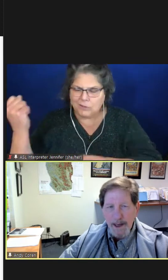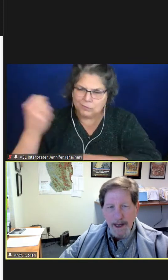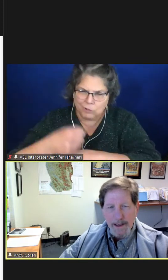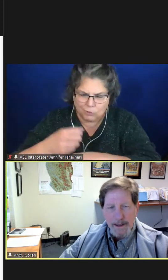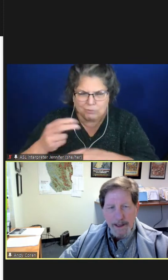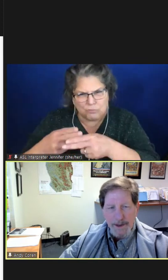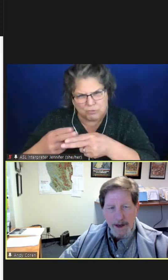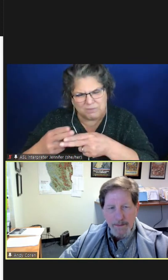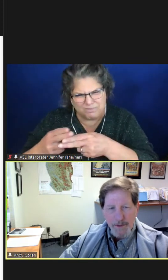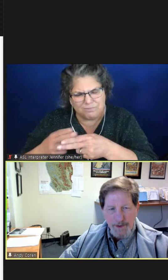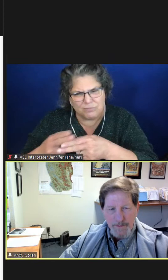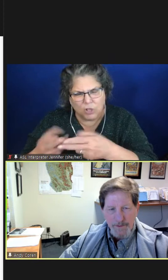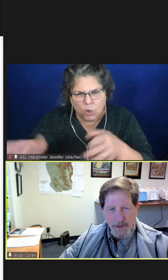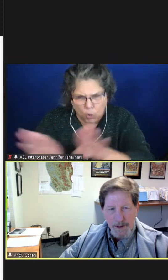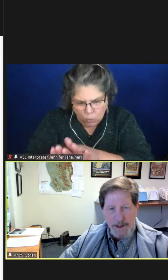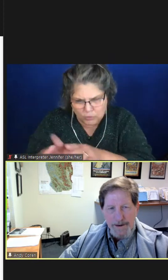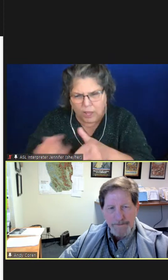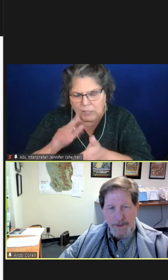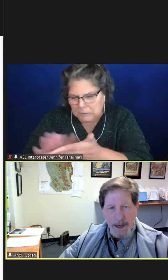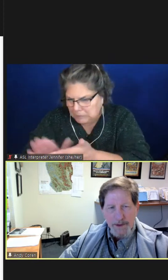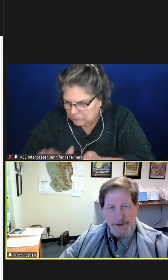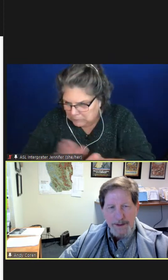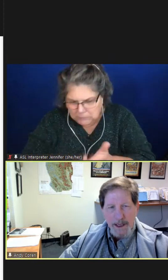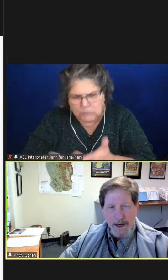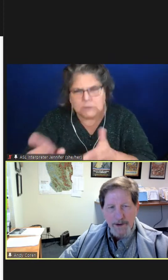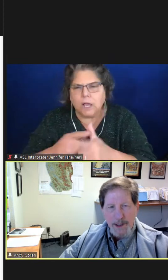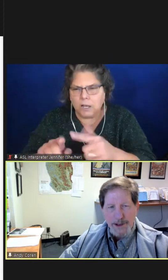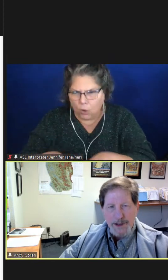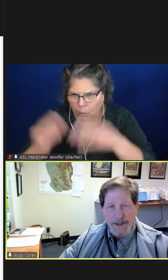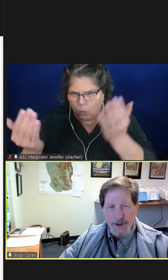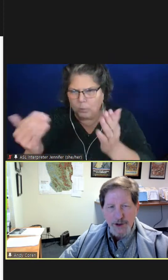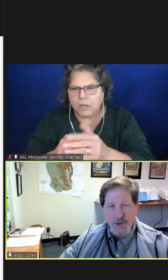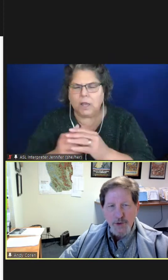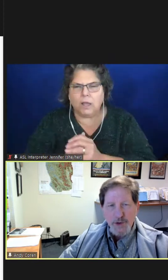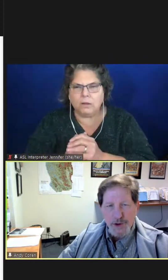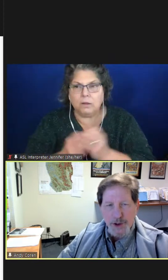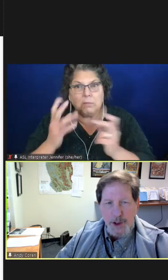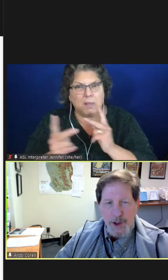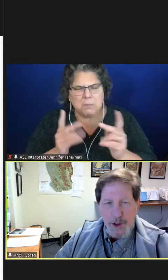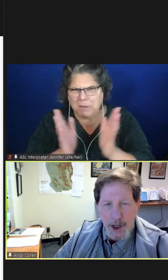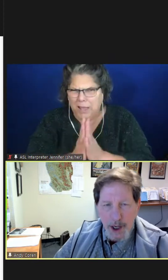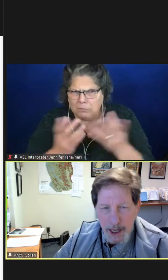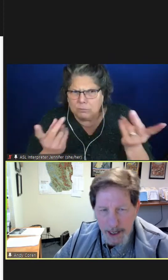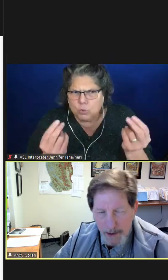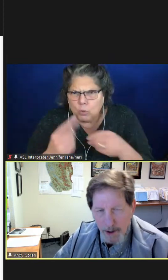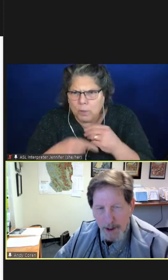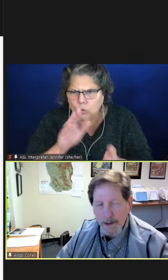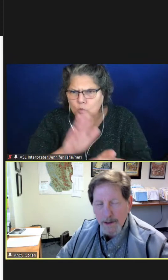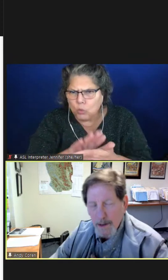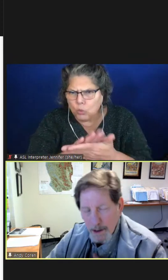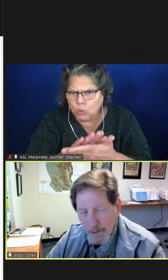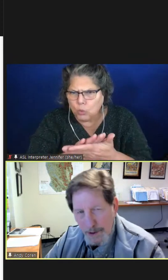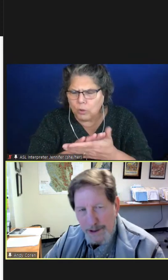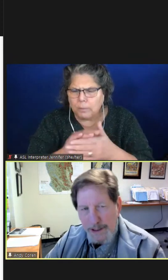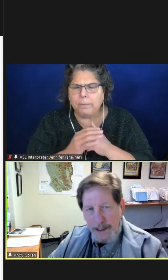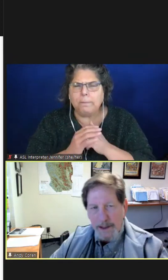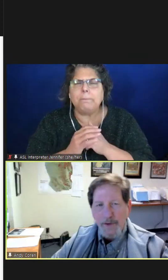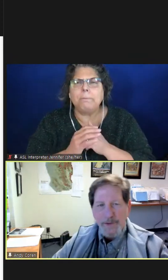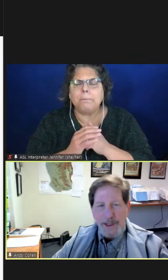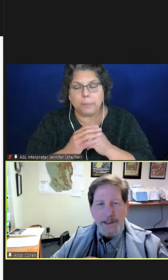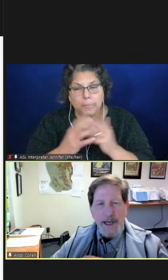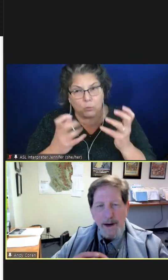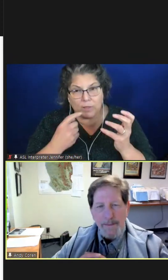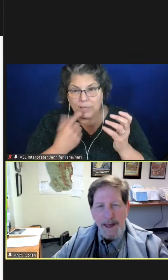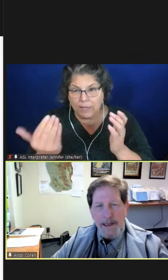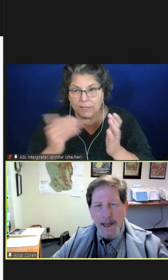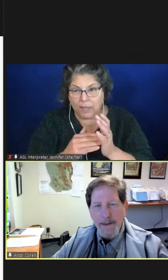up, and they are moving forward. There's been a lot of questions about schools, and I want to restate that